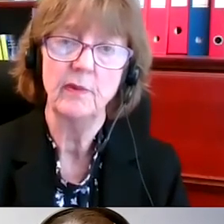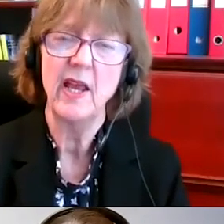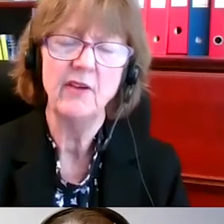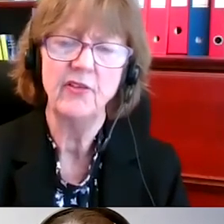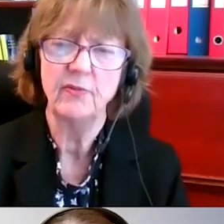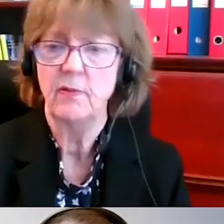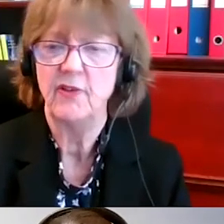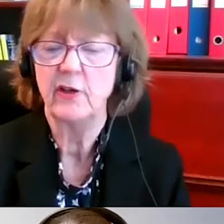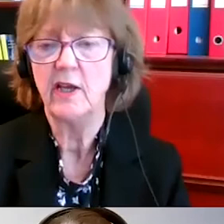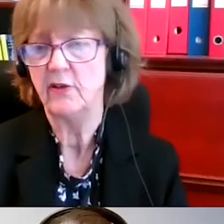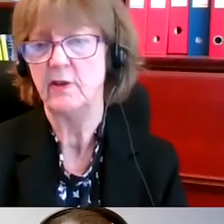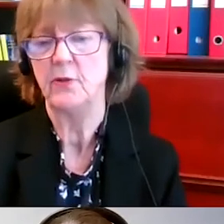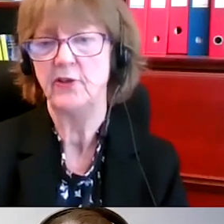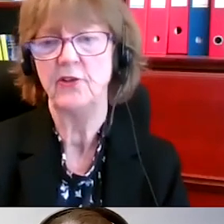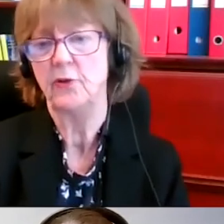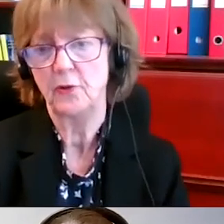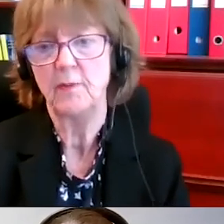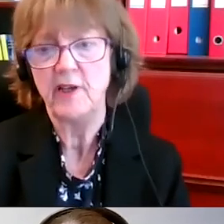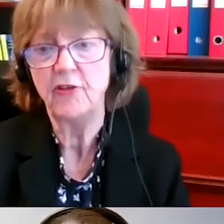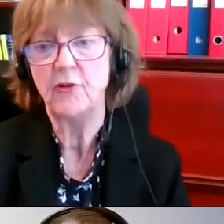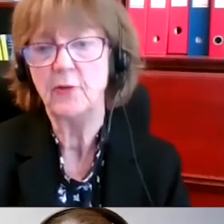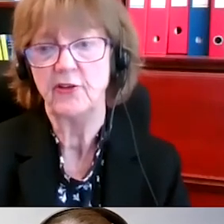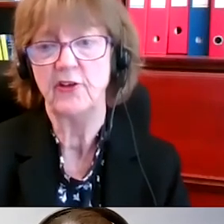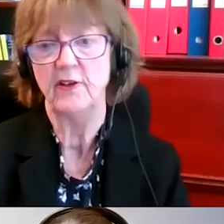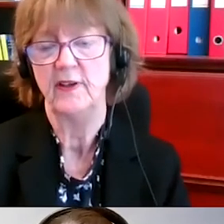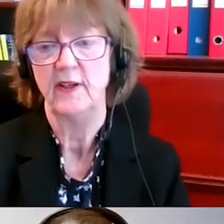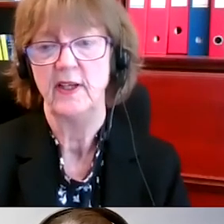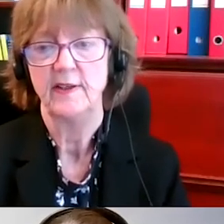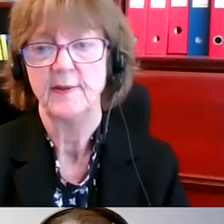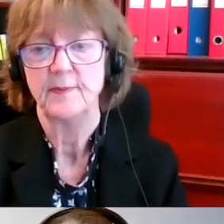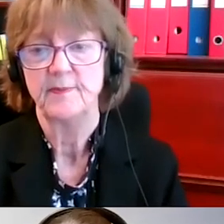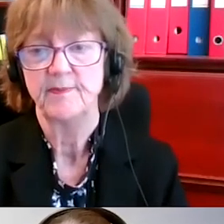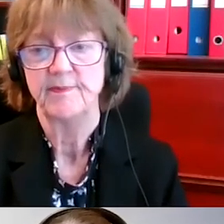the case, if it's a case in question, or the issue in question.